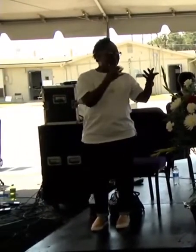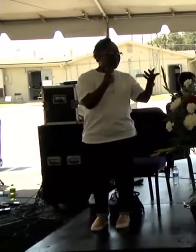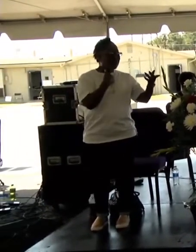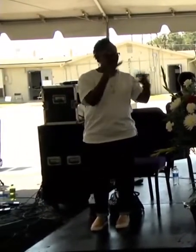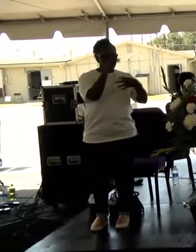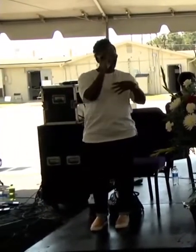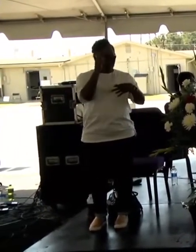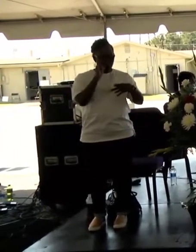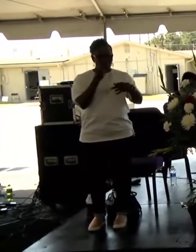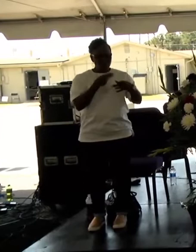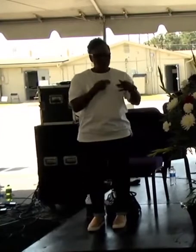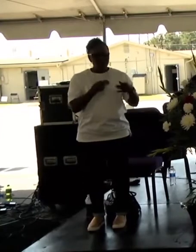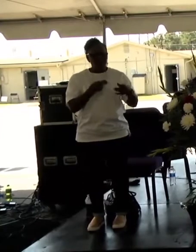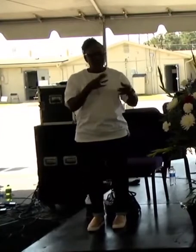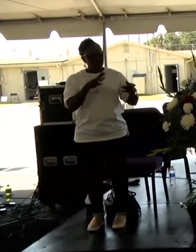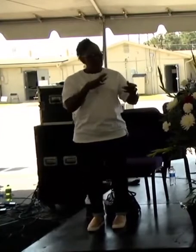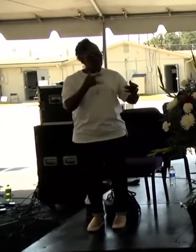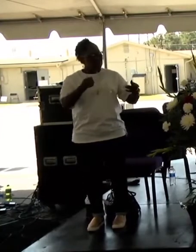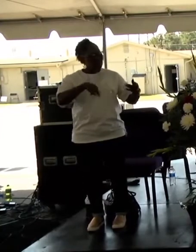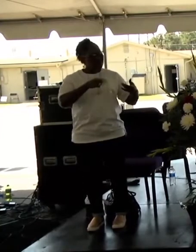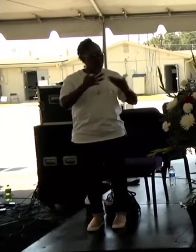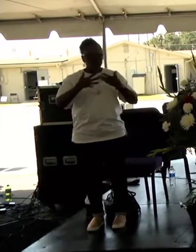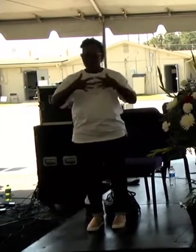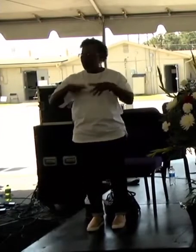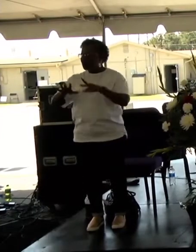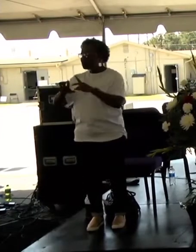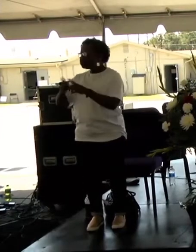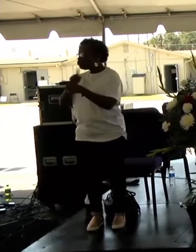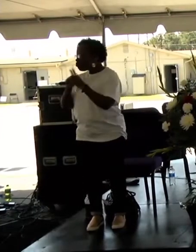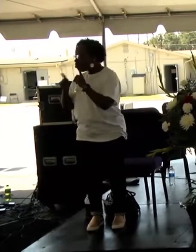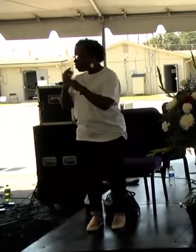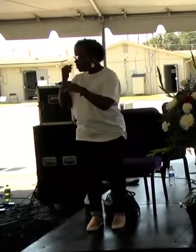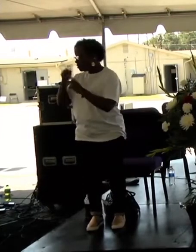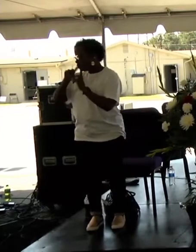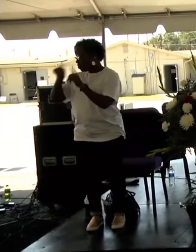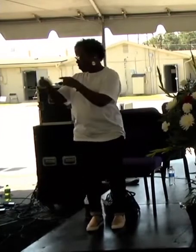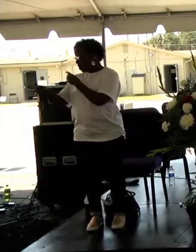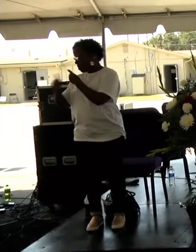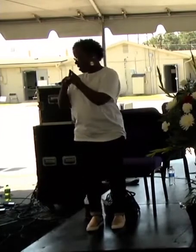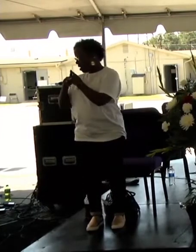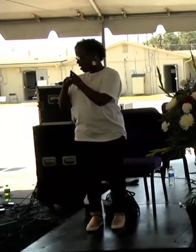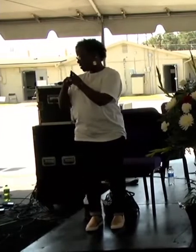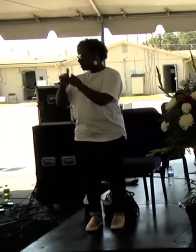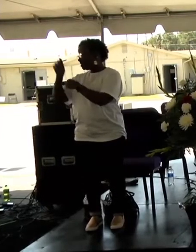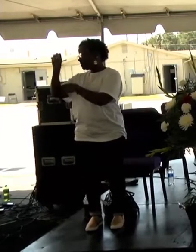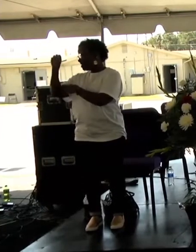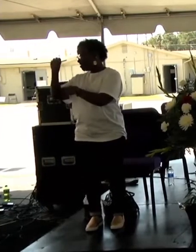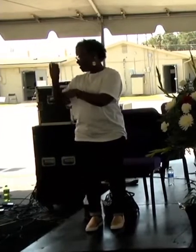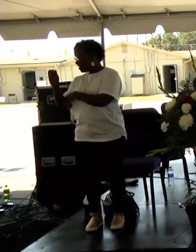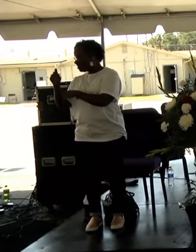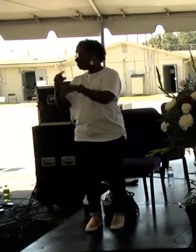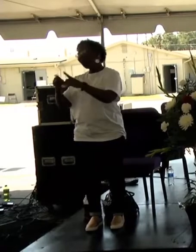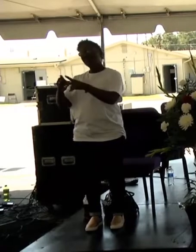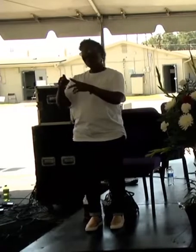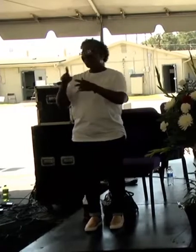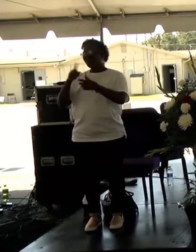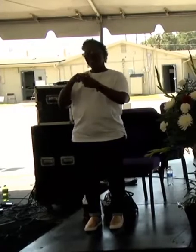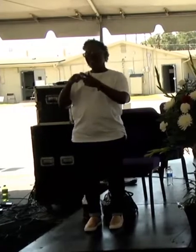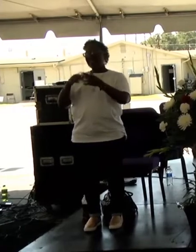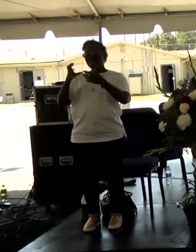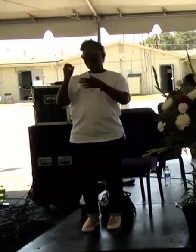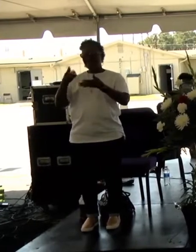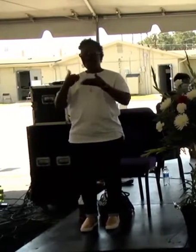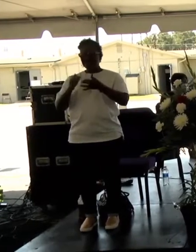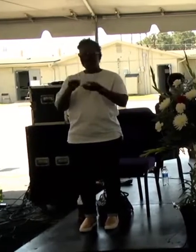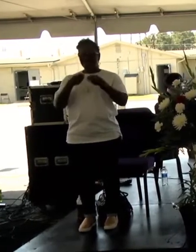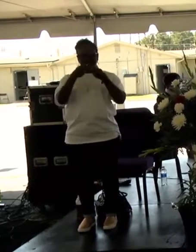already talked. And if he was just going back to Somerville, he could get on 95. But he got to go some other places. So let's